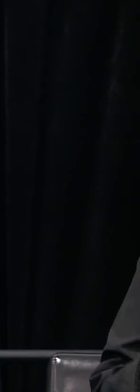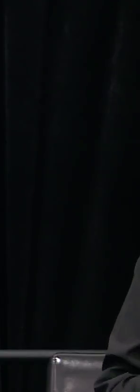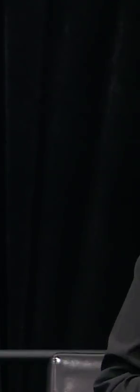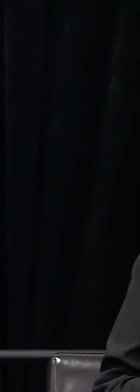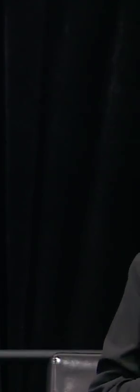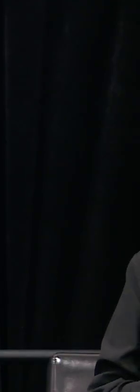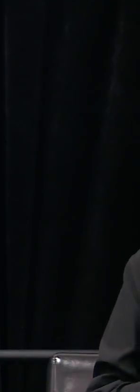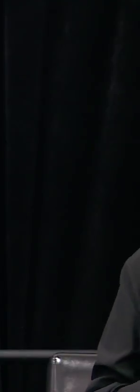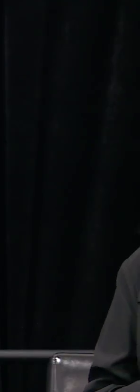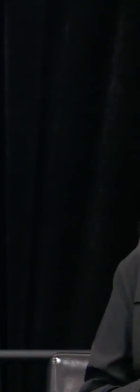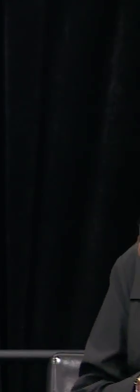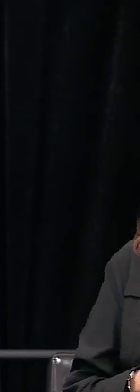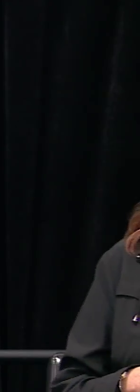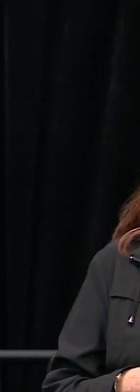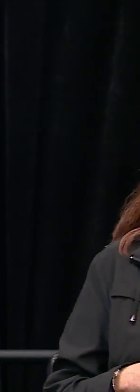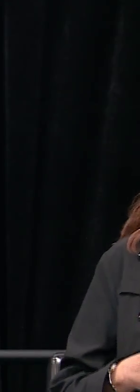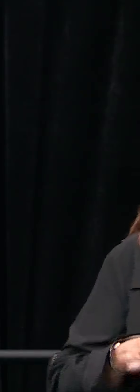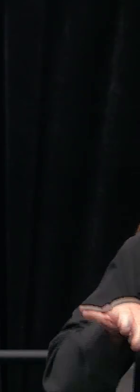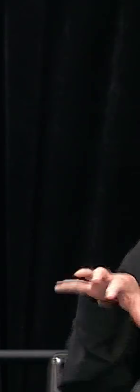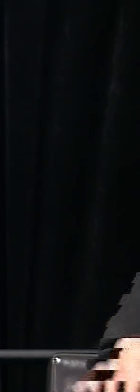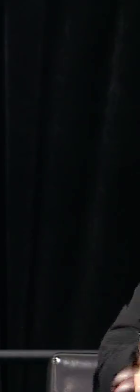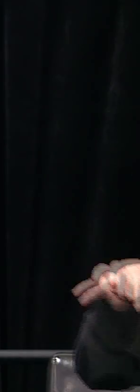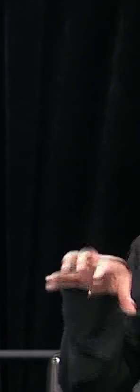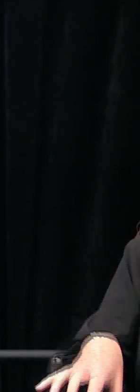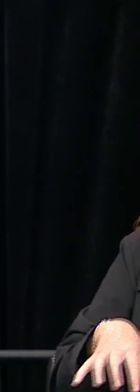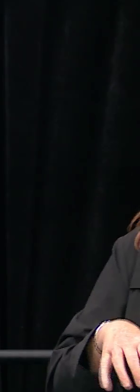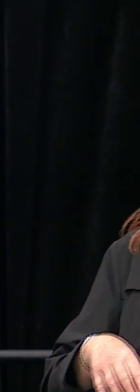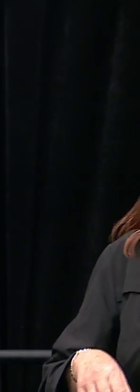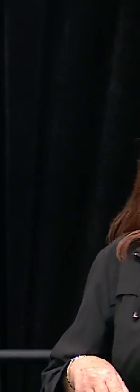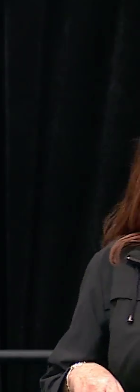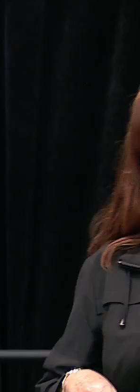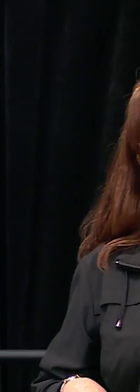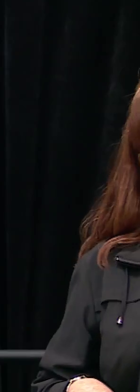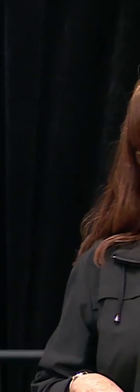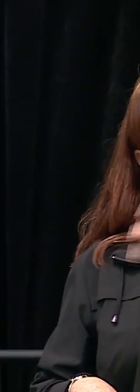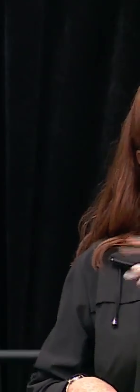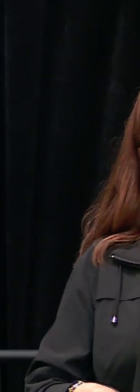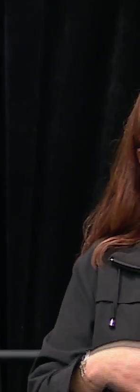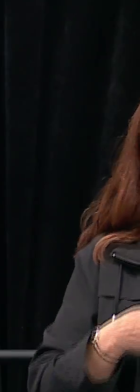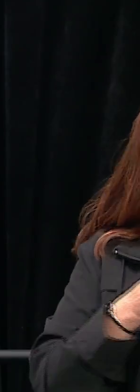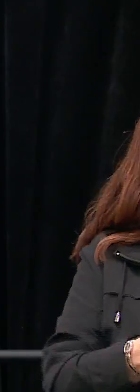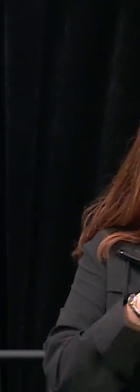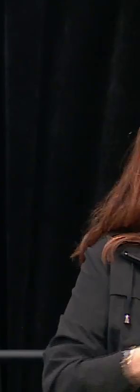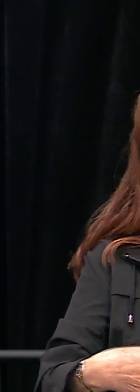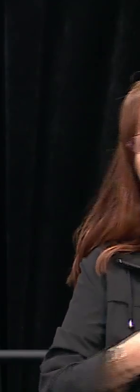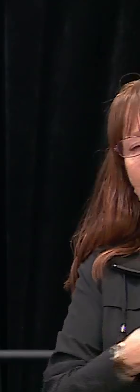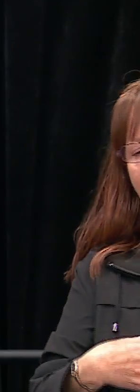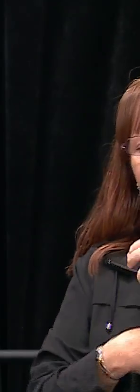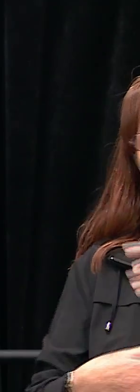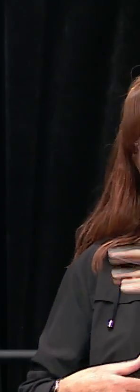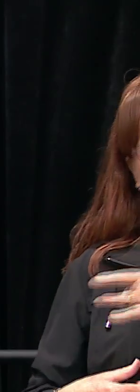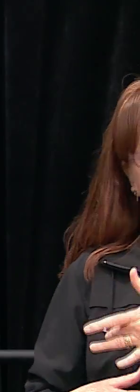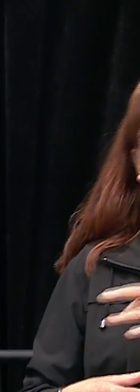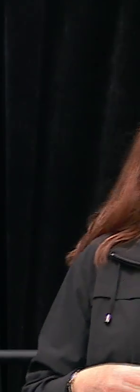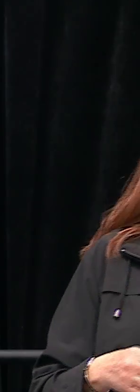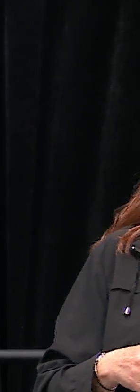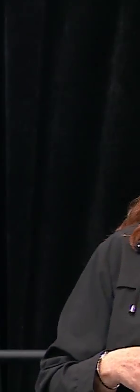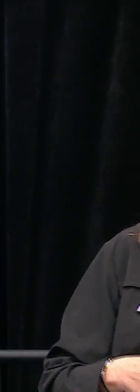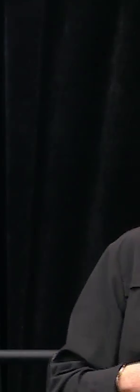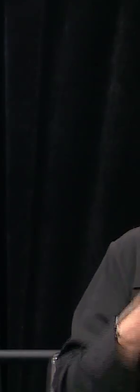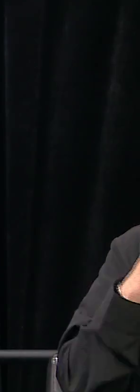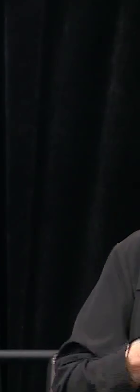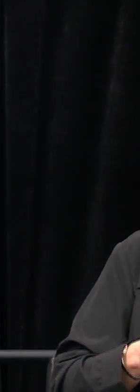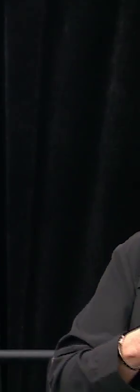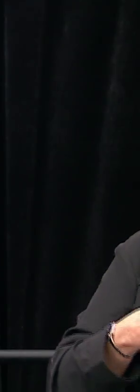France. There was a whole demonstration, like we like to do in France, to protest and ask the government to recognize